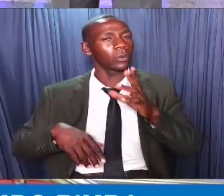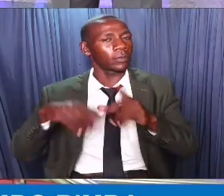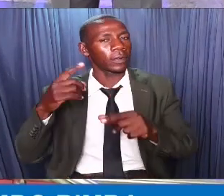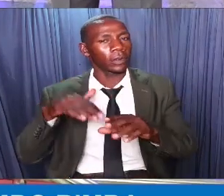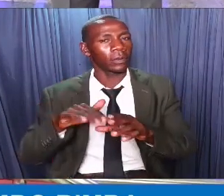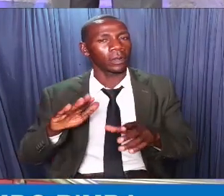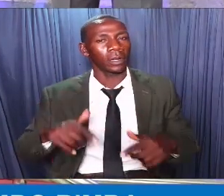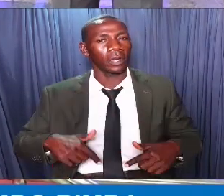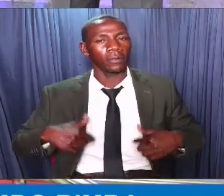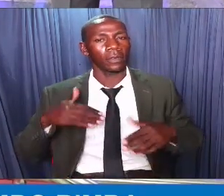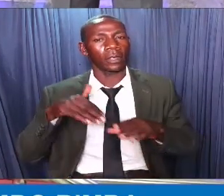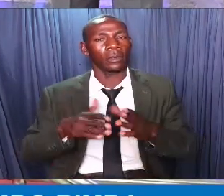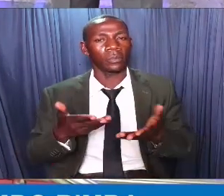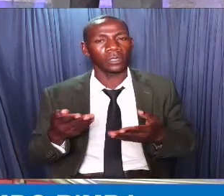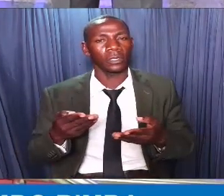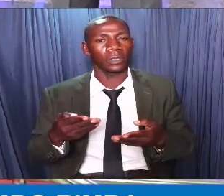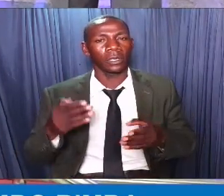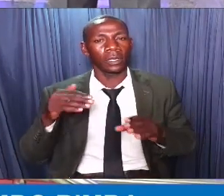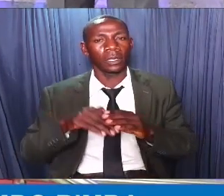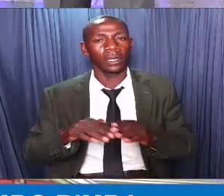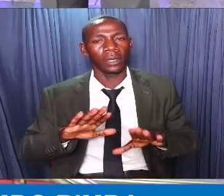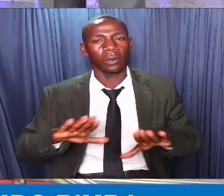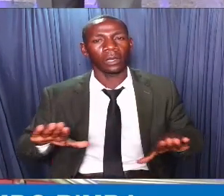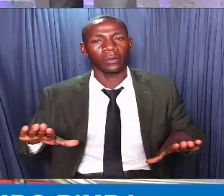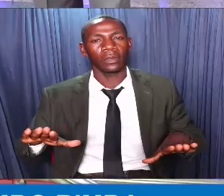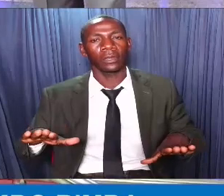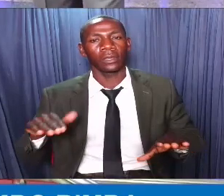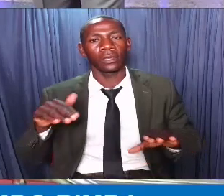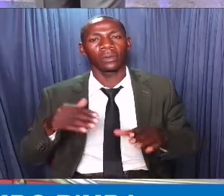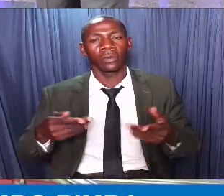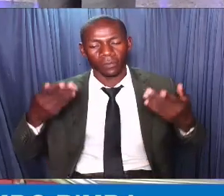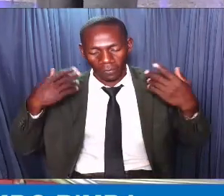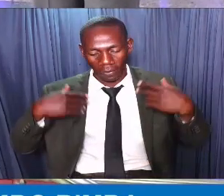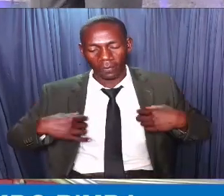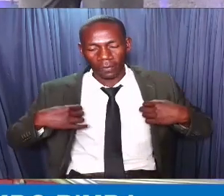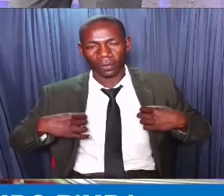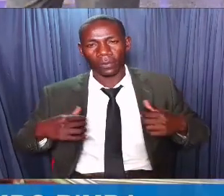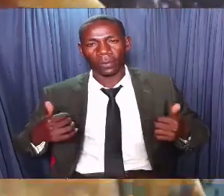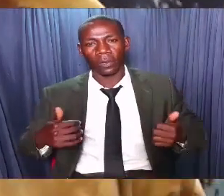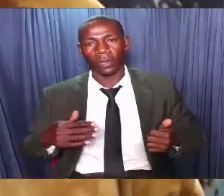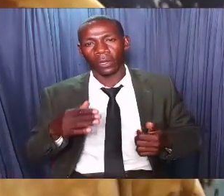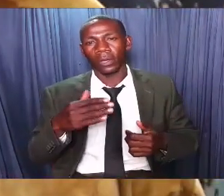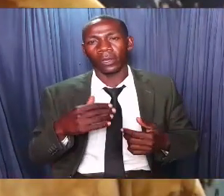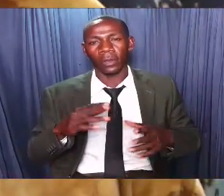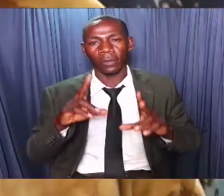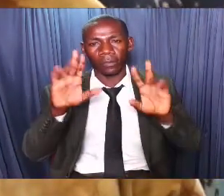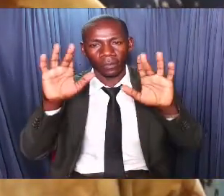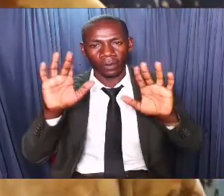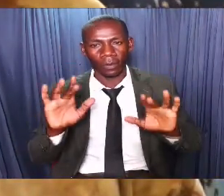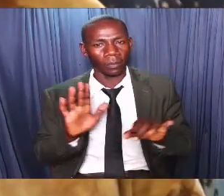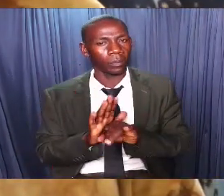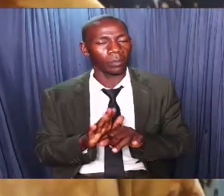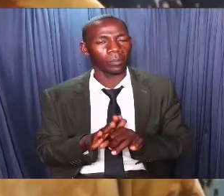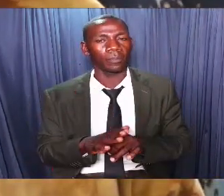and prosperity katika biashara zako, in your business, katika mashamba yako, in your farms, atakuvika, he'll garment you, maana yeye ni wa huruma nyingi sana, because he's full of